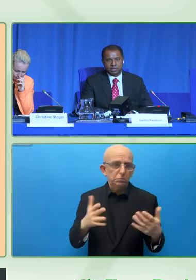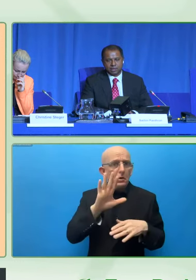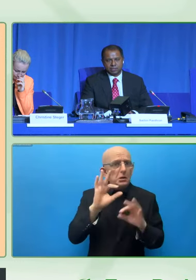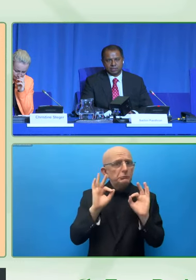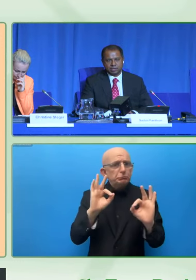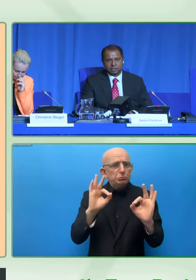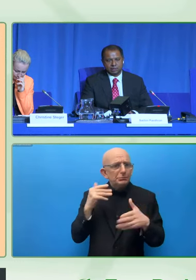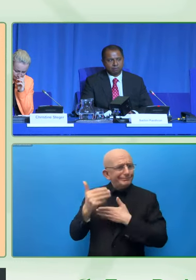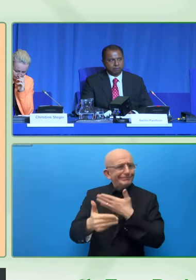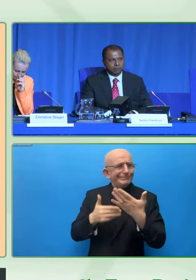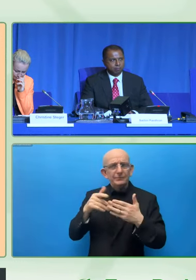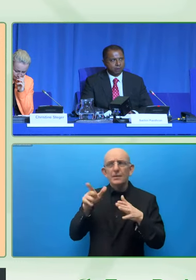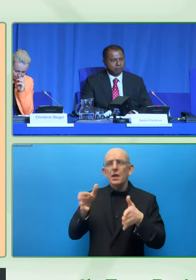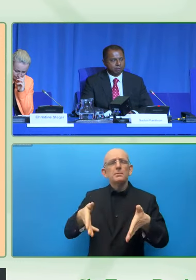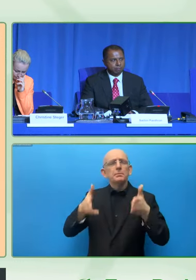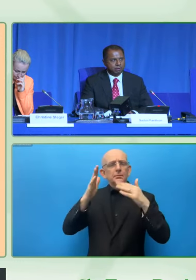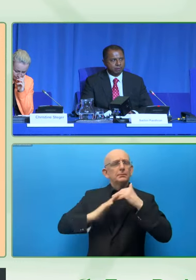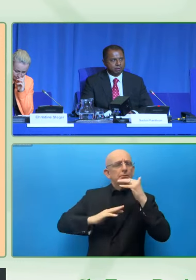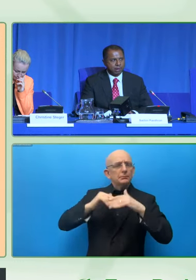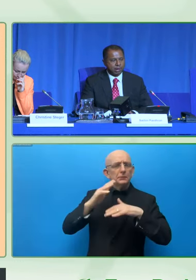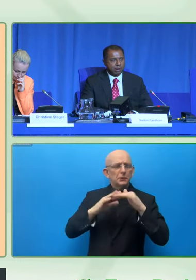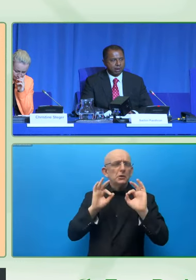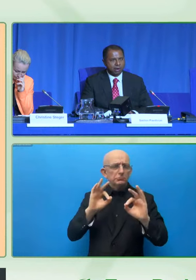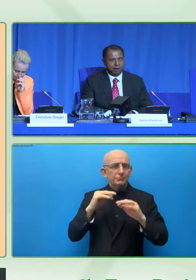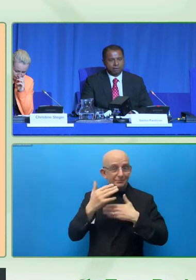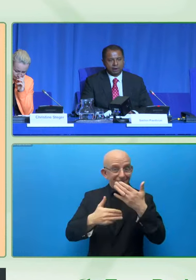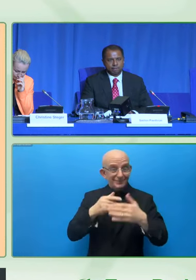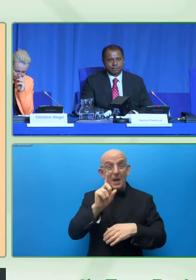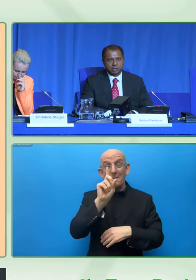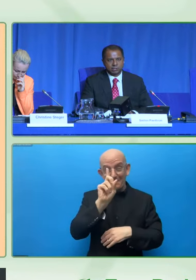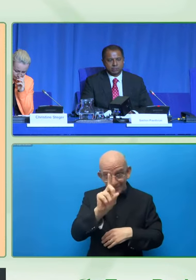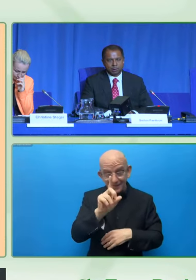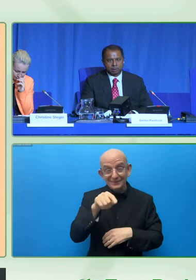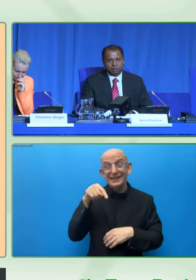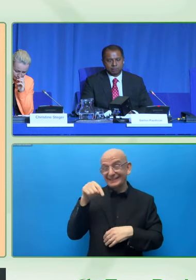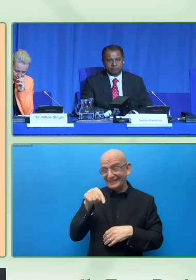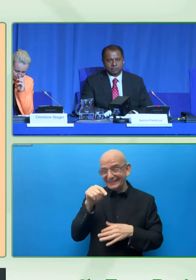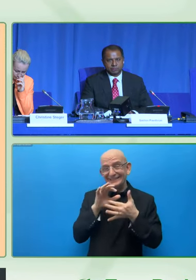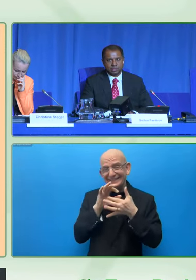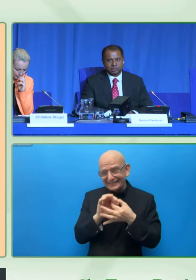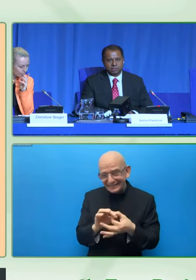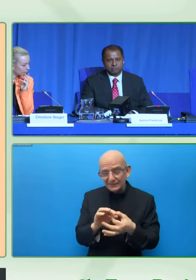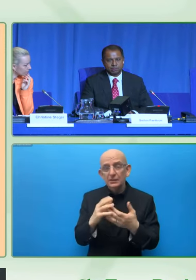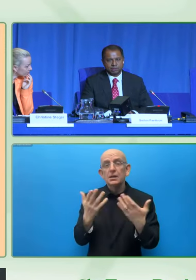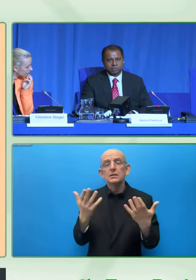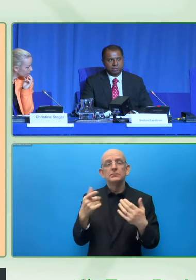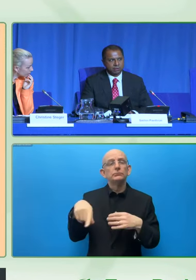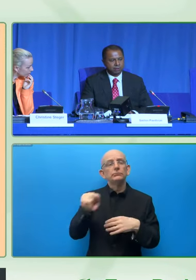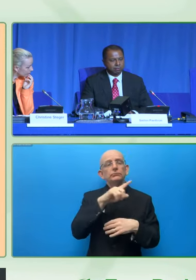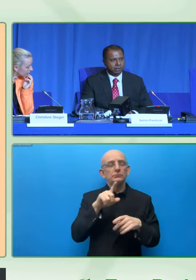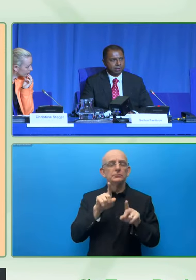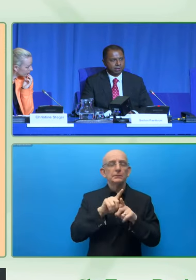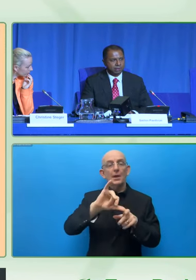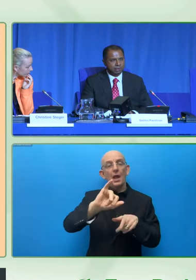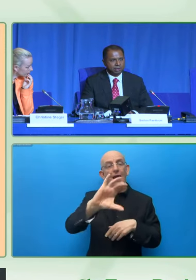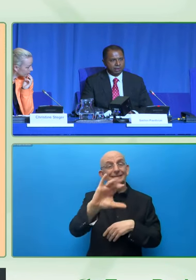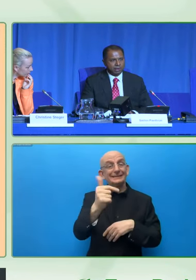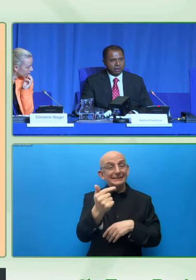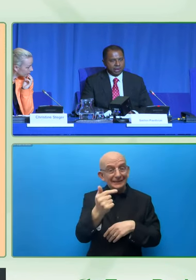things like ICT, you know, where we are having conversation about artificial intelligence, but there's nothing